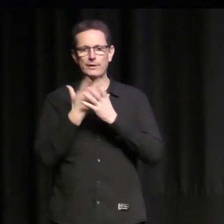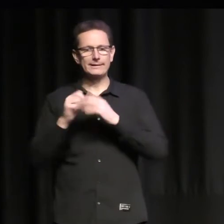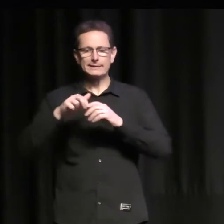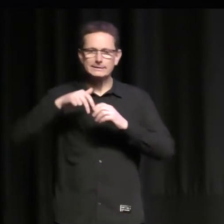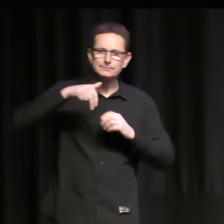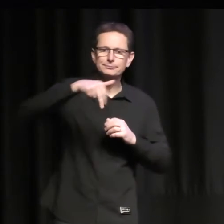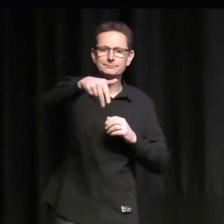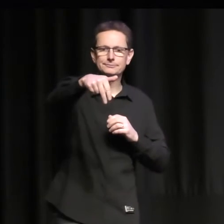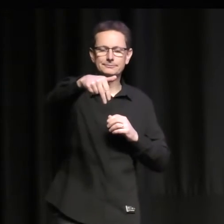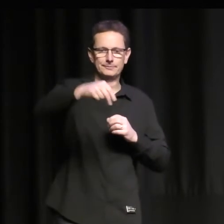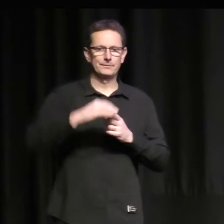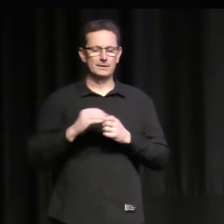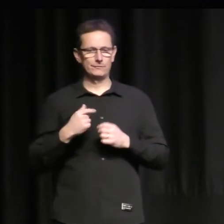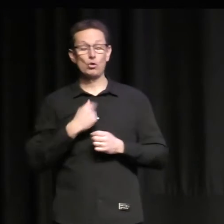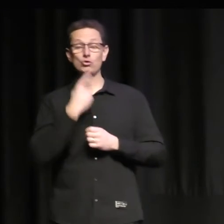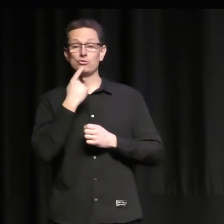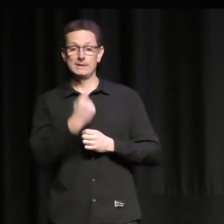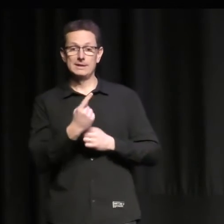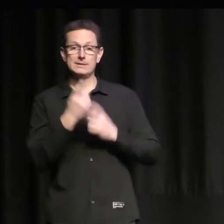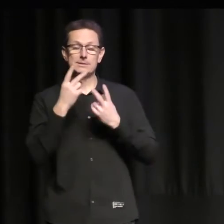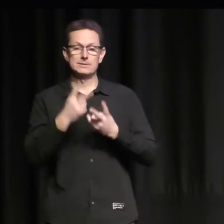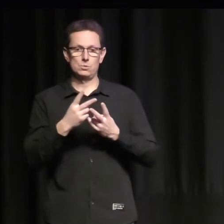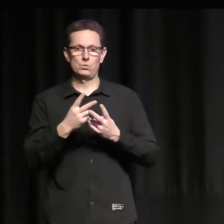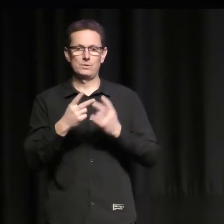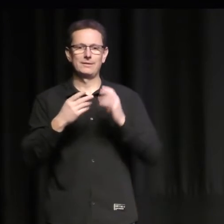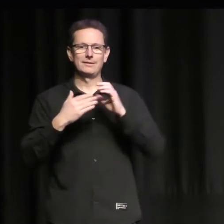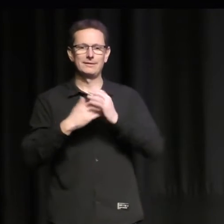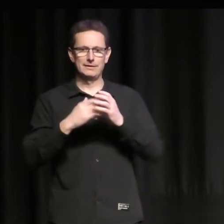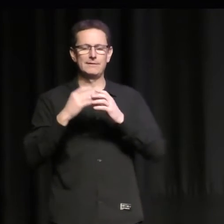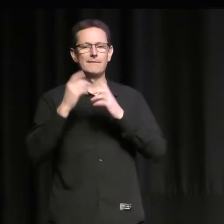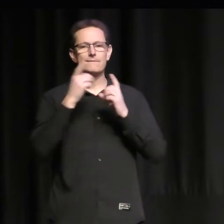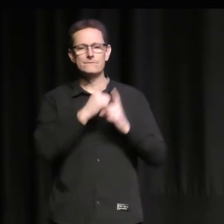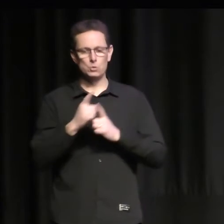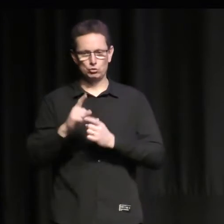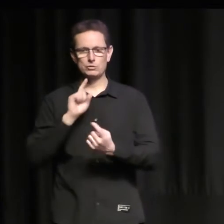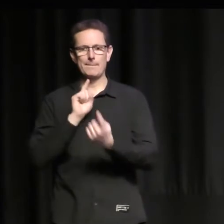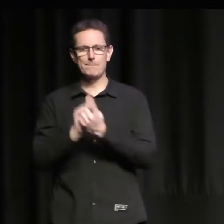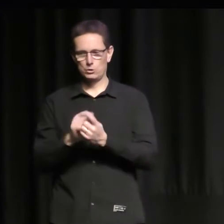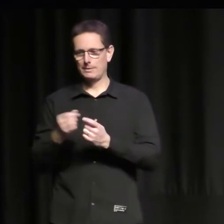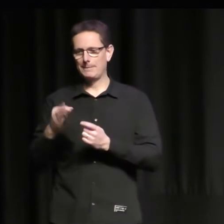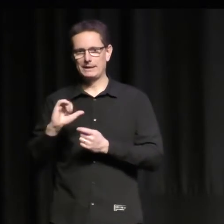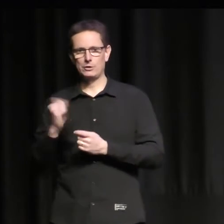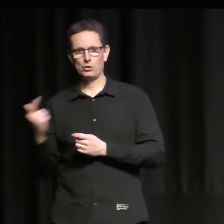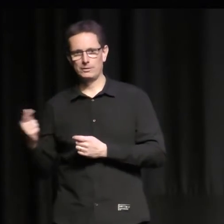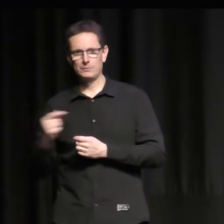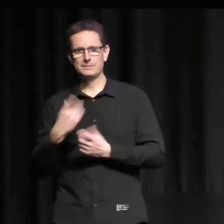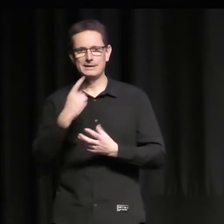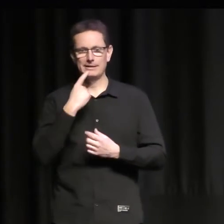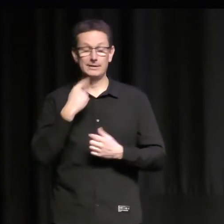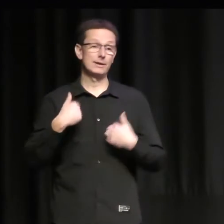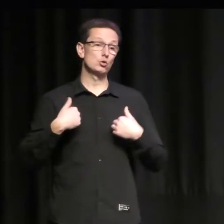When I've said that to people, meetings of the Precariat, a lot of people say, hey, That's me.